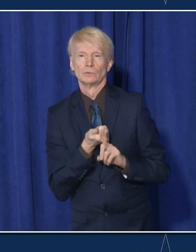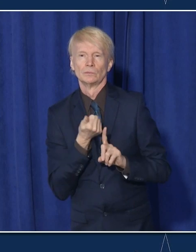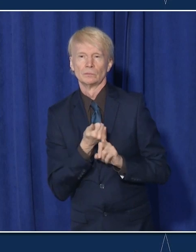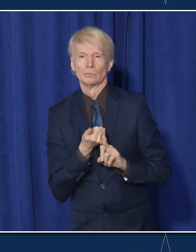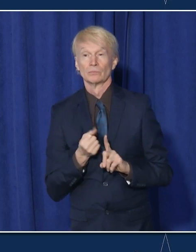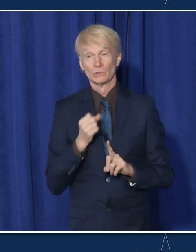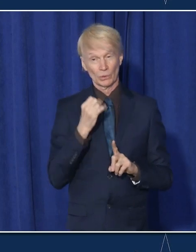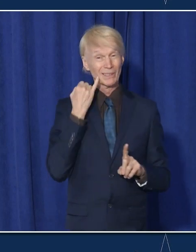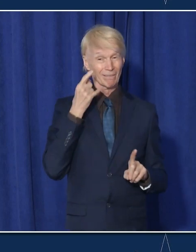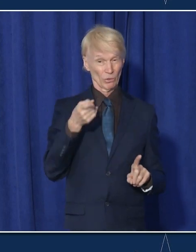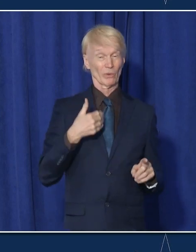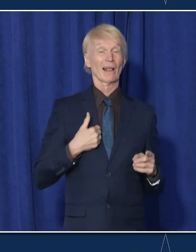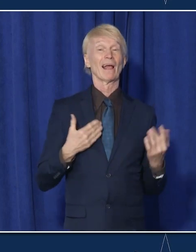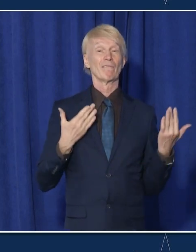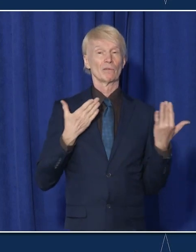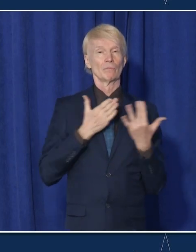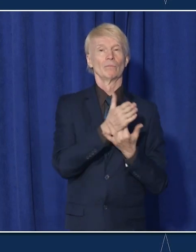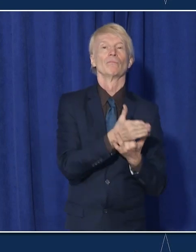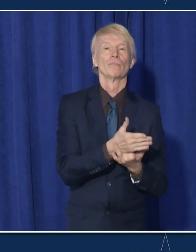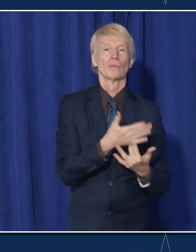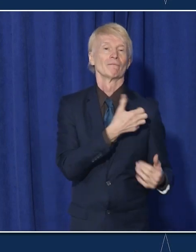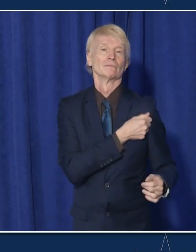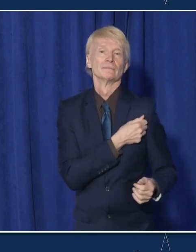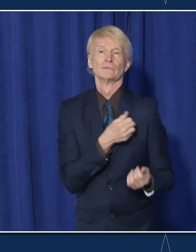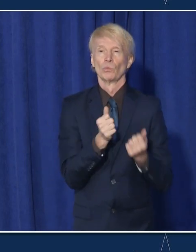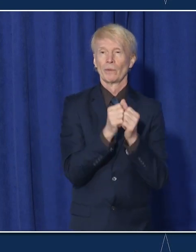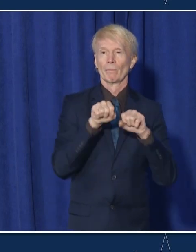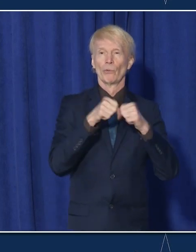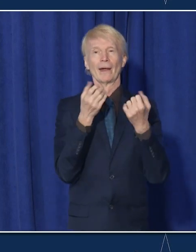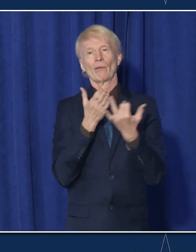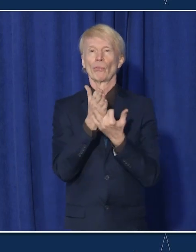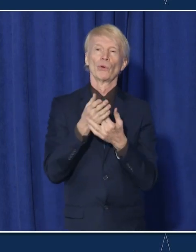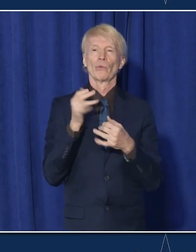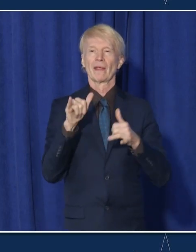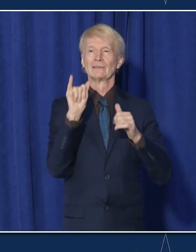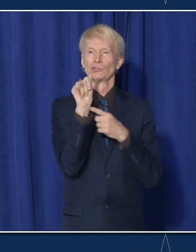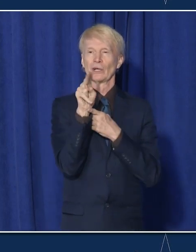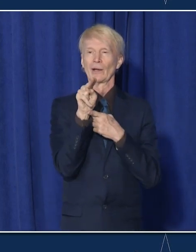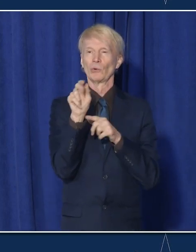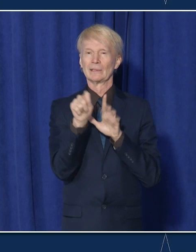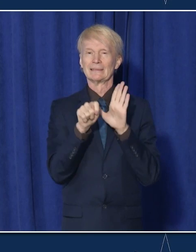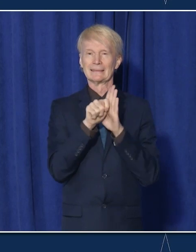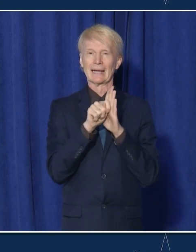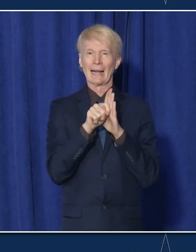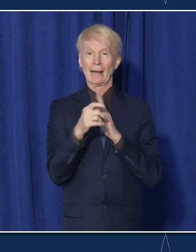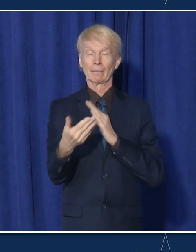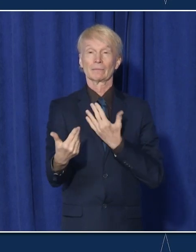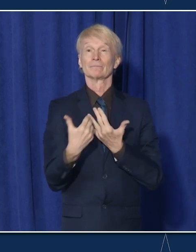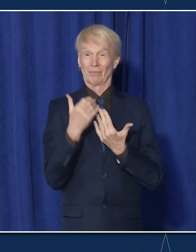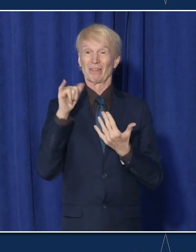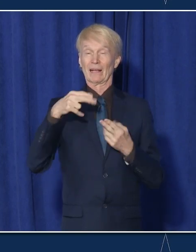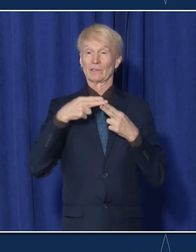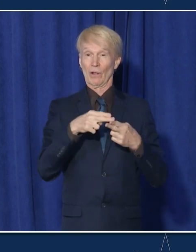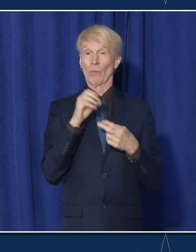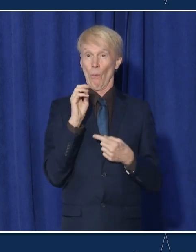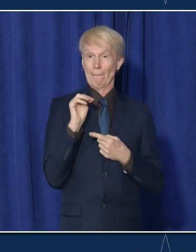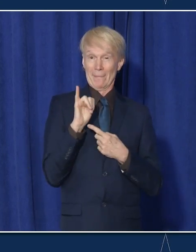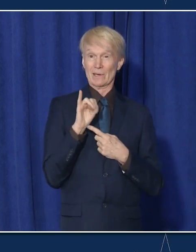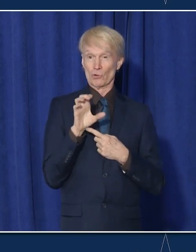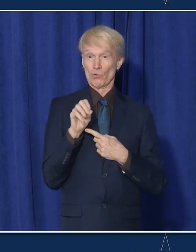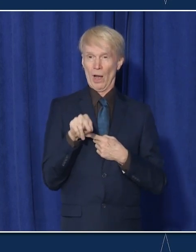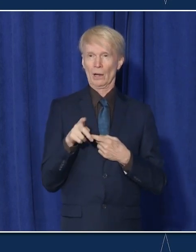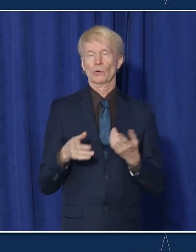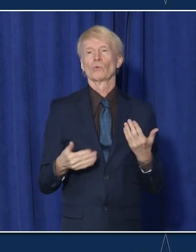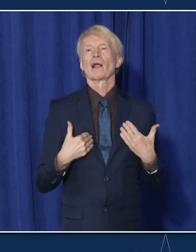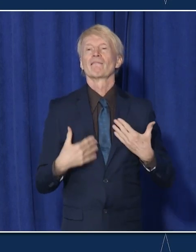hear is if you had a breakthrough infection, in that January time period that most likely was Omicron, you have